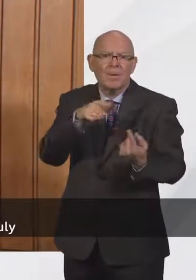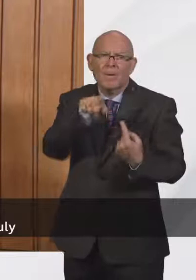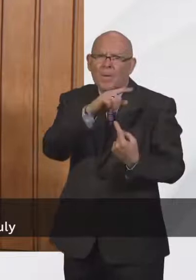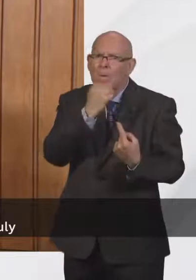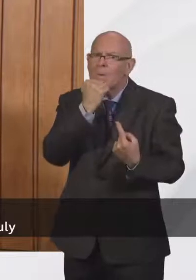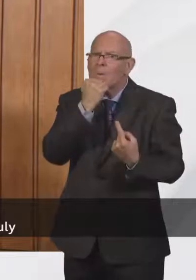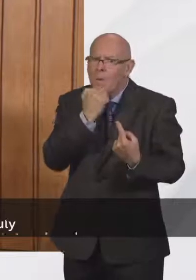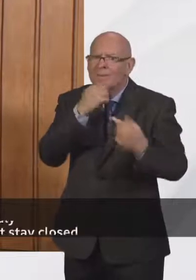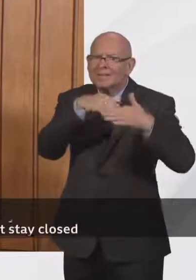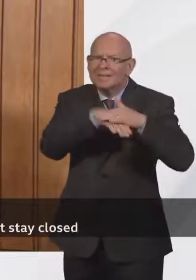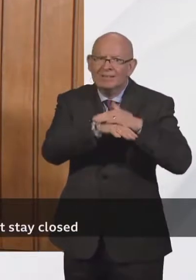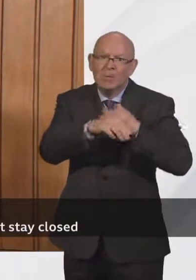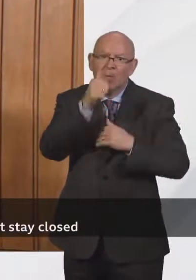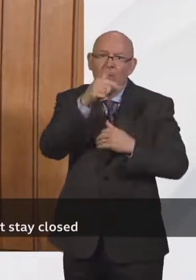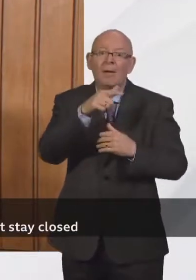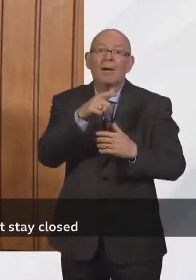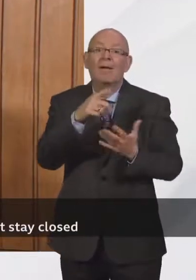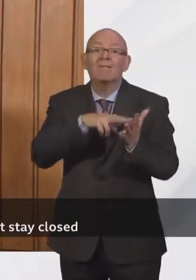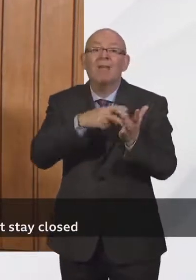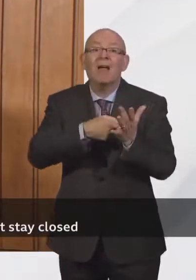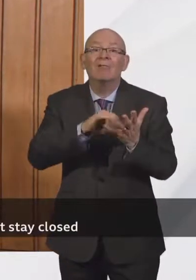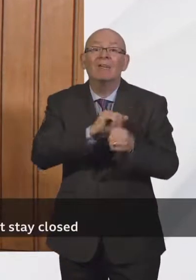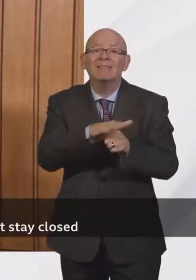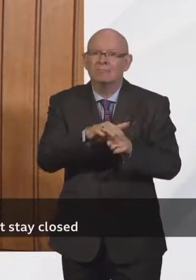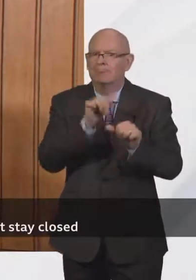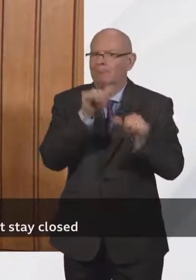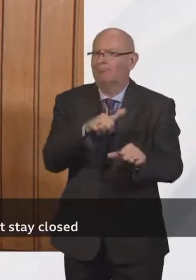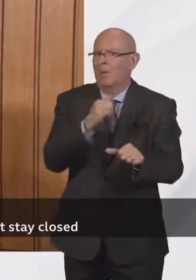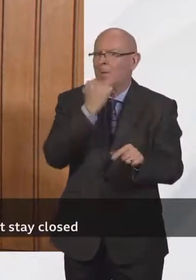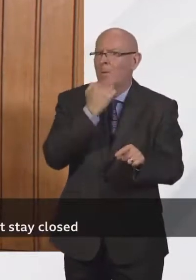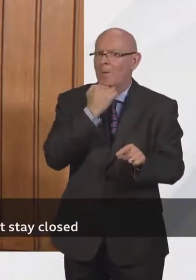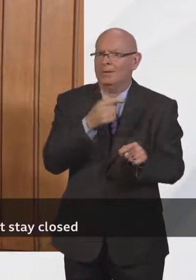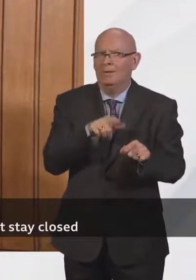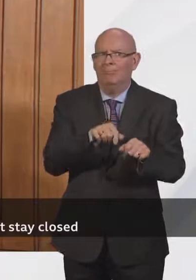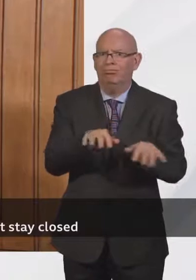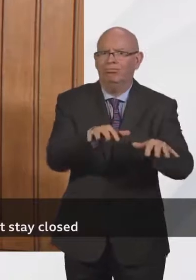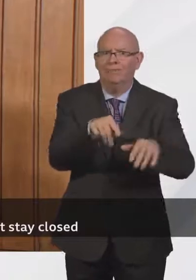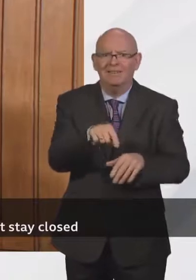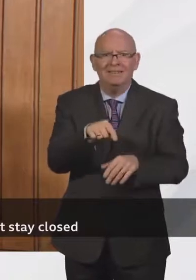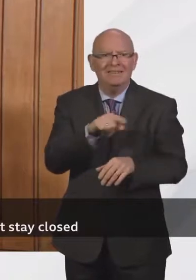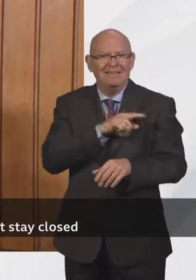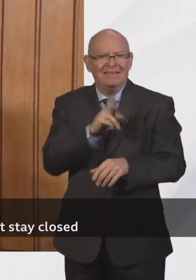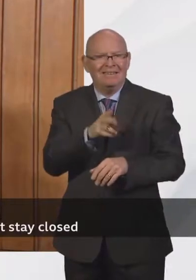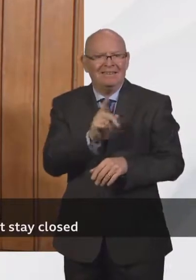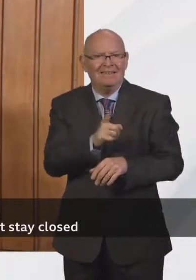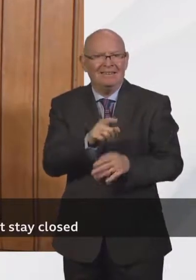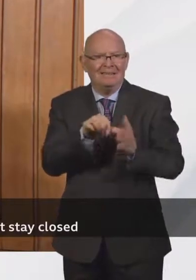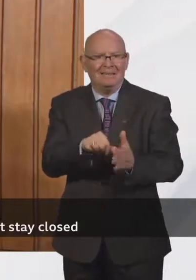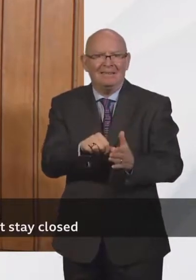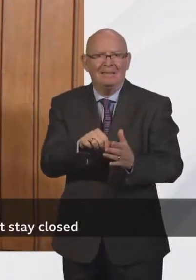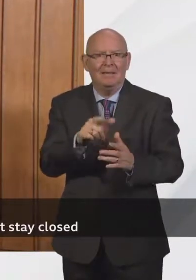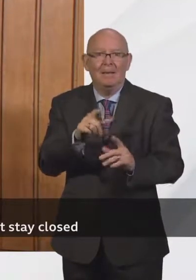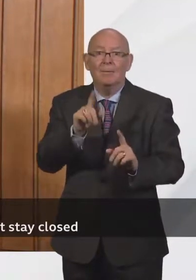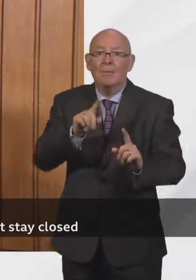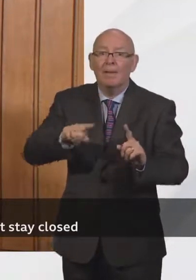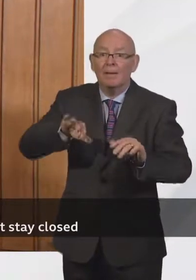huddle to have their coffee and so on, and so there are places where people can end up infecting each other. So the environment itself